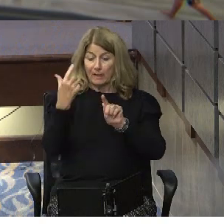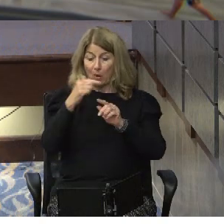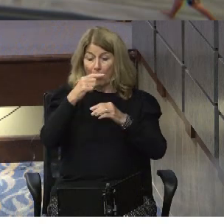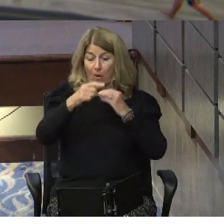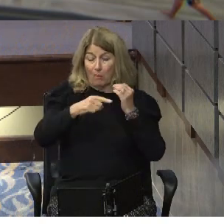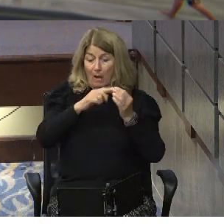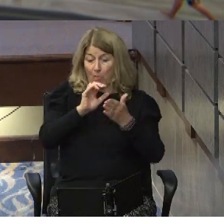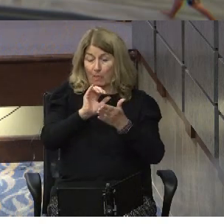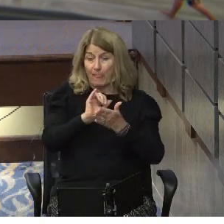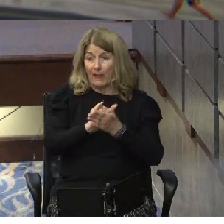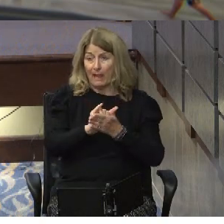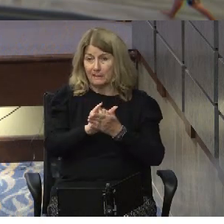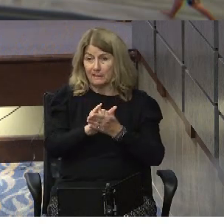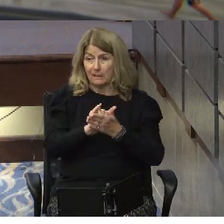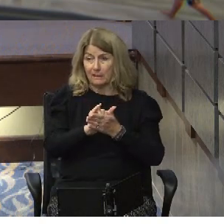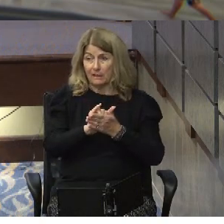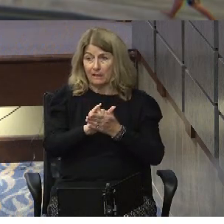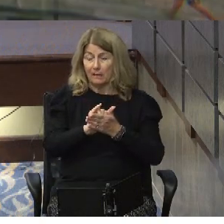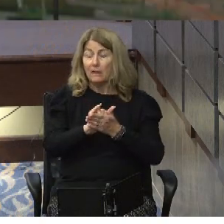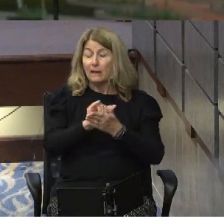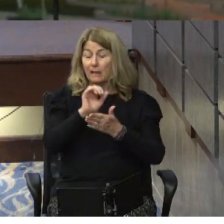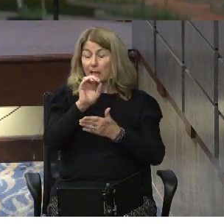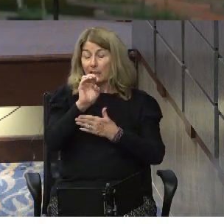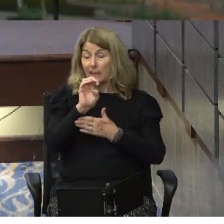Park side,